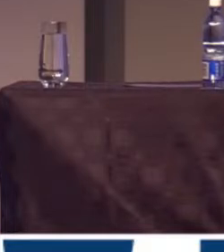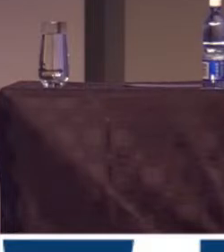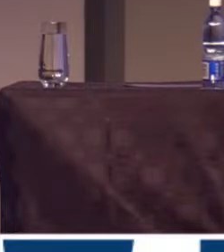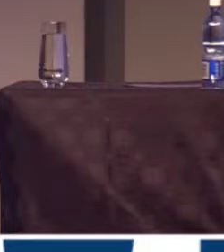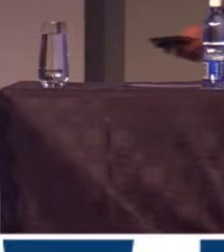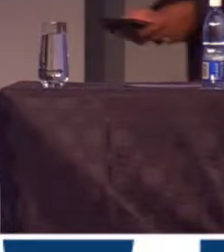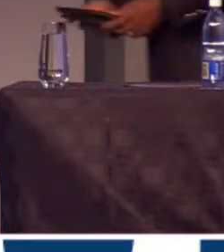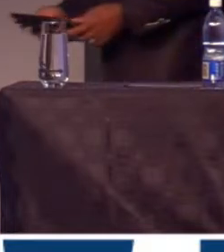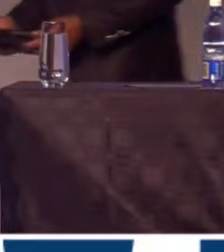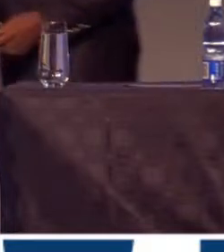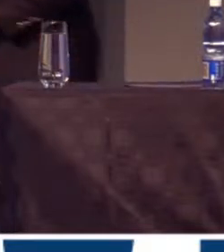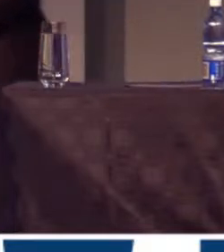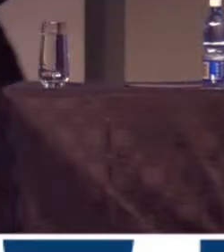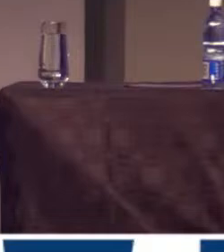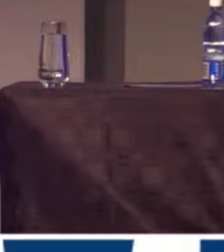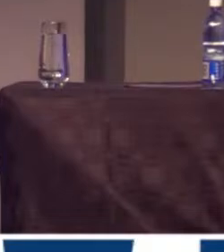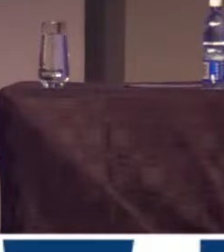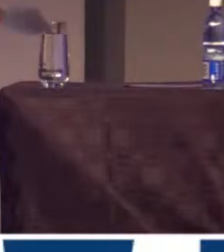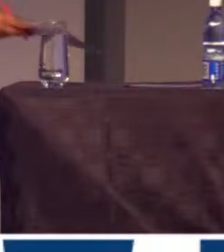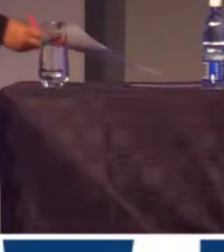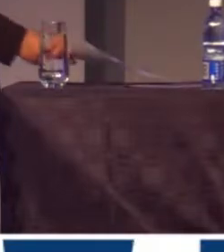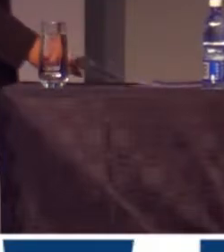Chairperson.